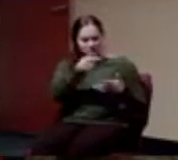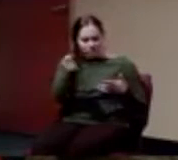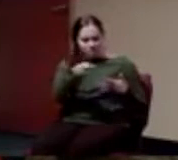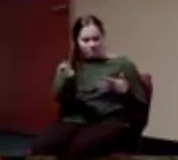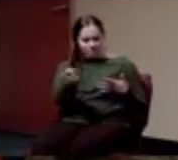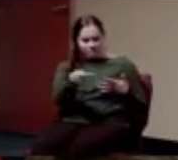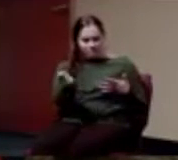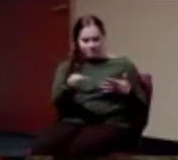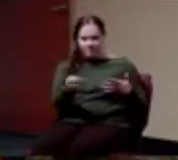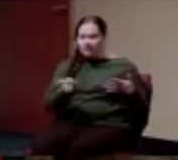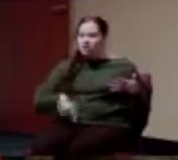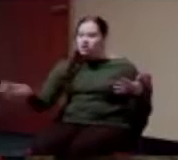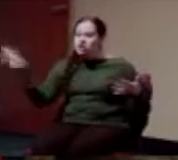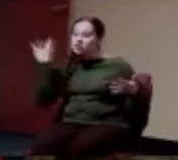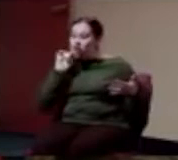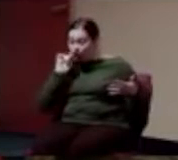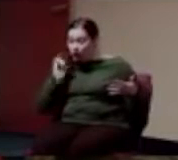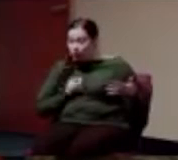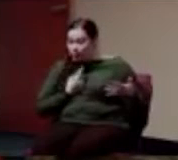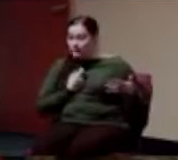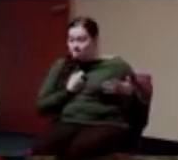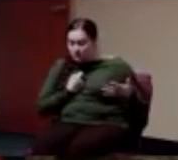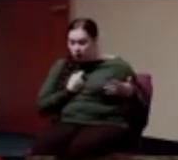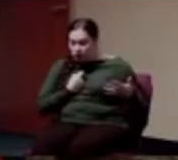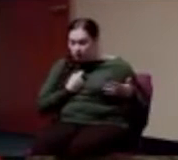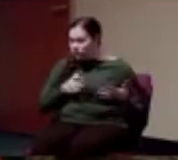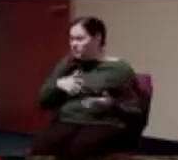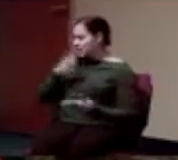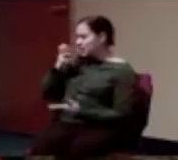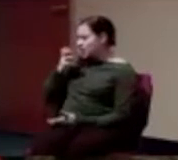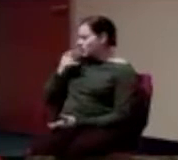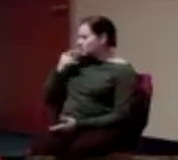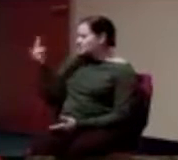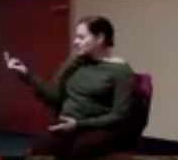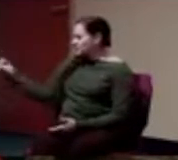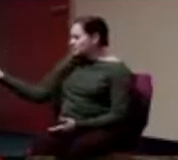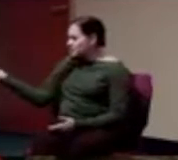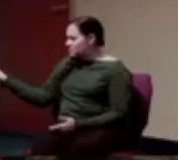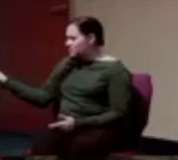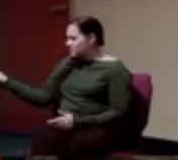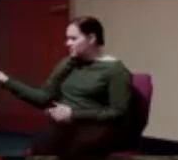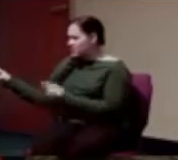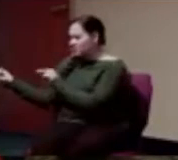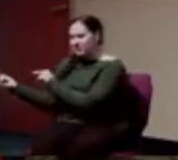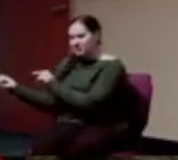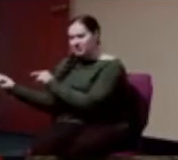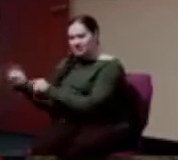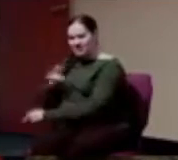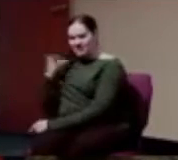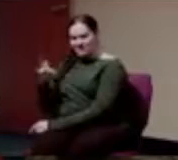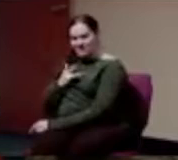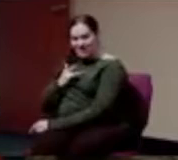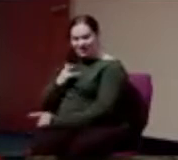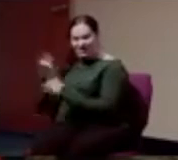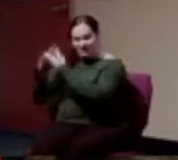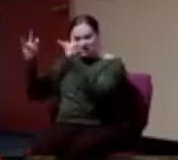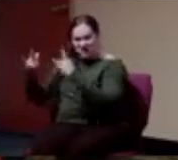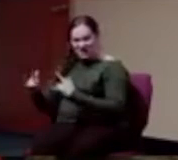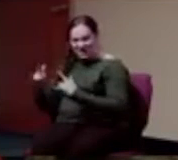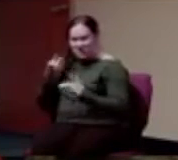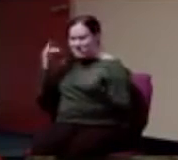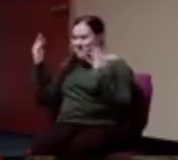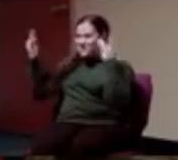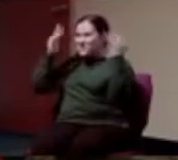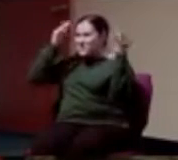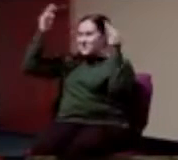she heard the burp. She got angry. She said something to one of our students. Our students, you know, high off of that feeling that they get from camp, they're just like, man, I'm